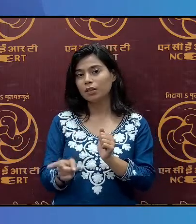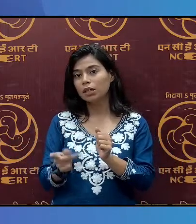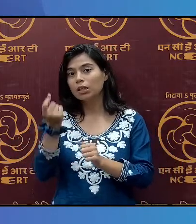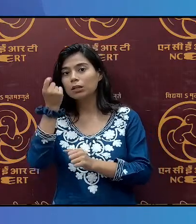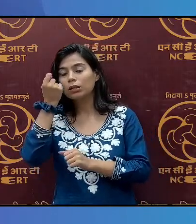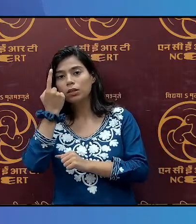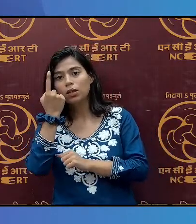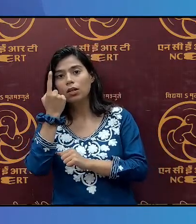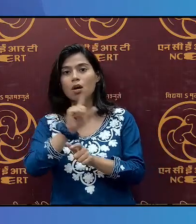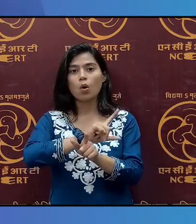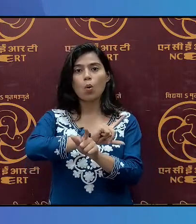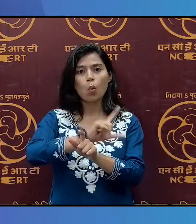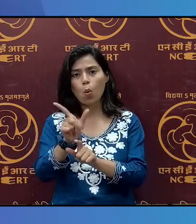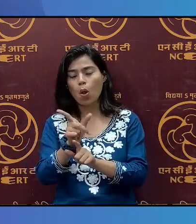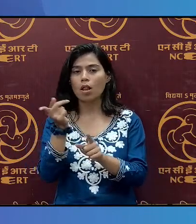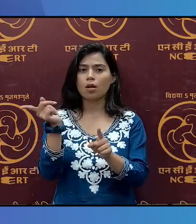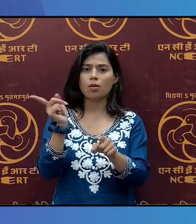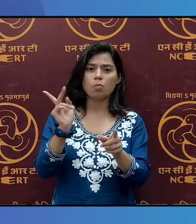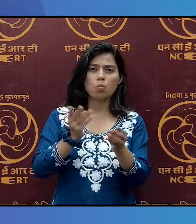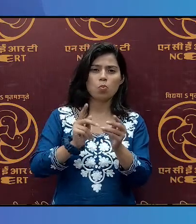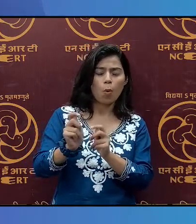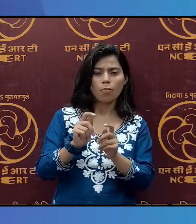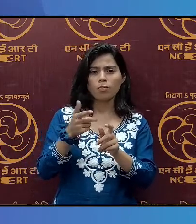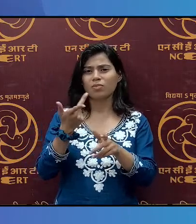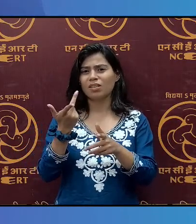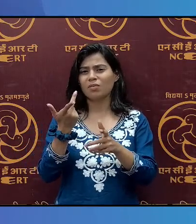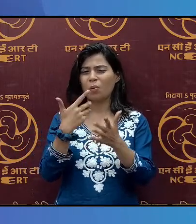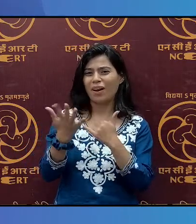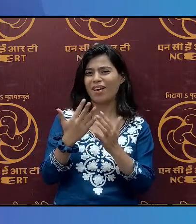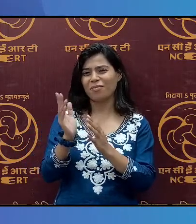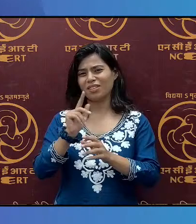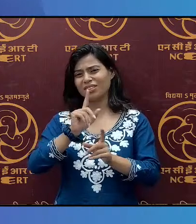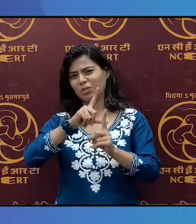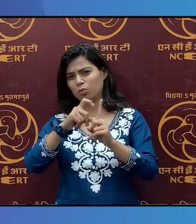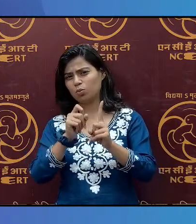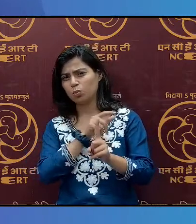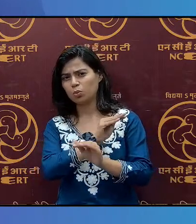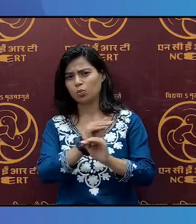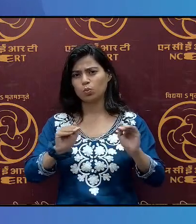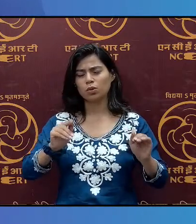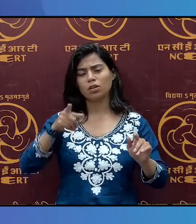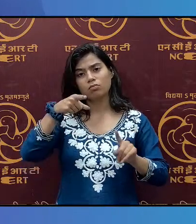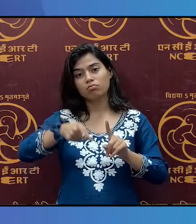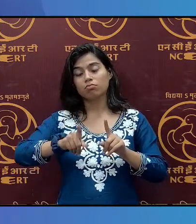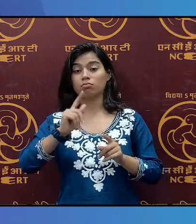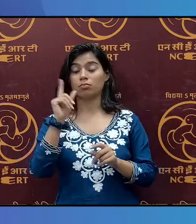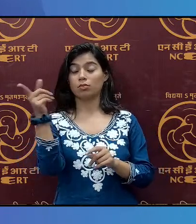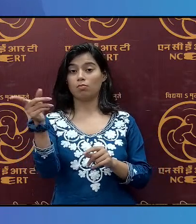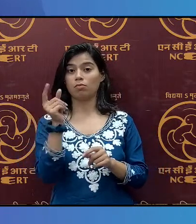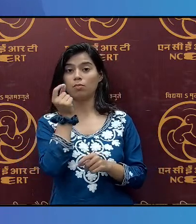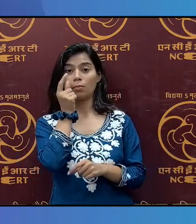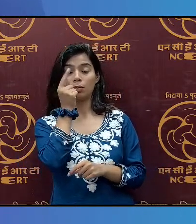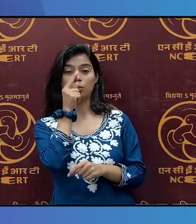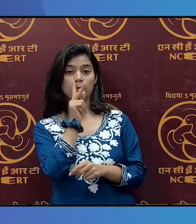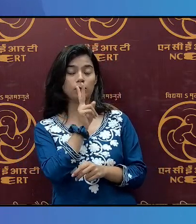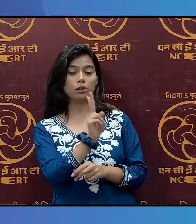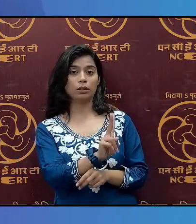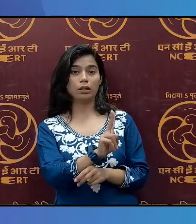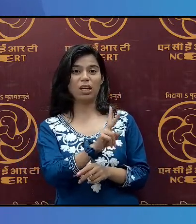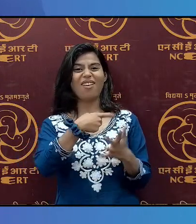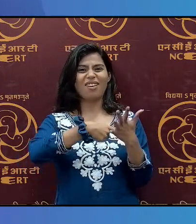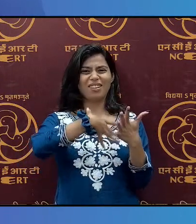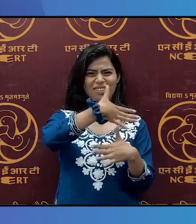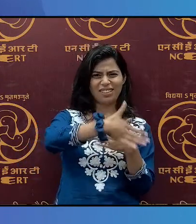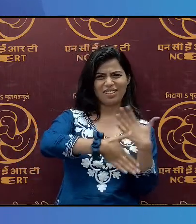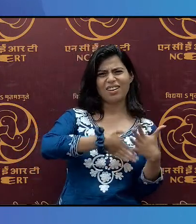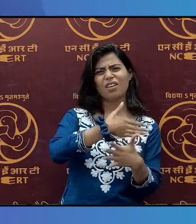understand each and every movement of the child. And the next group of people are the relatives of the